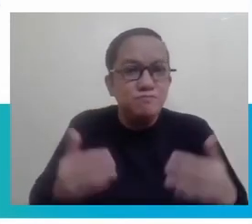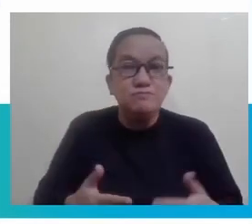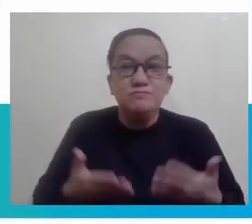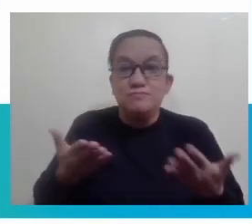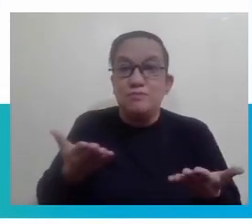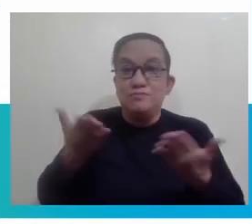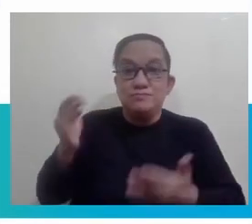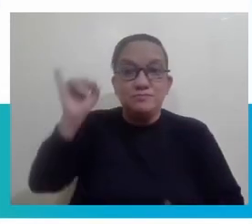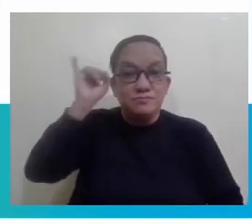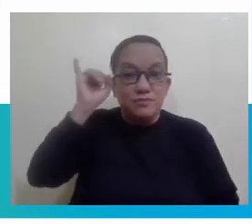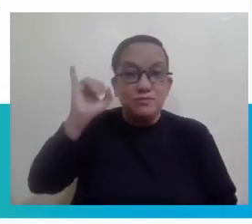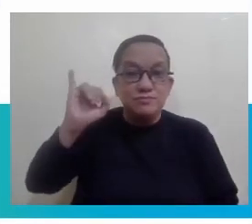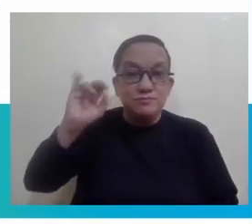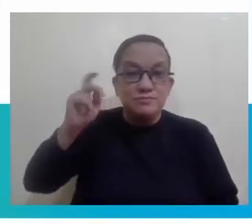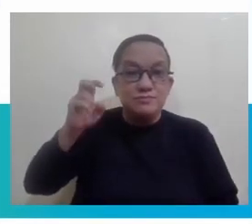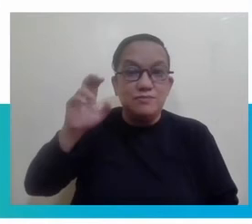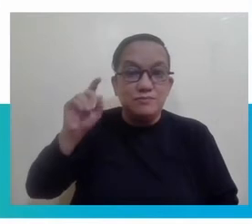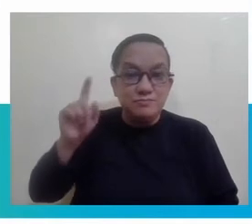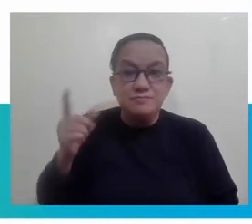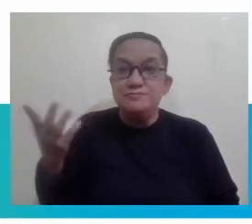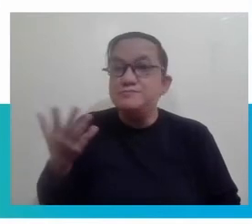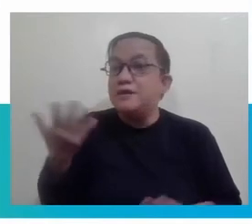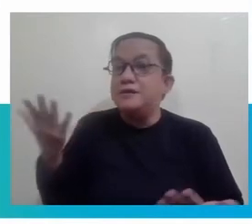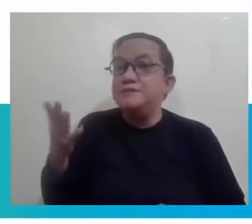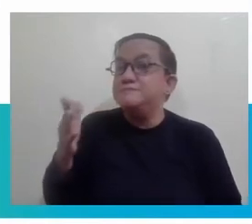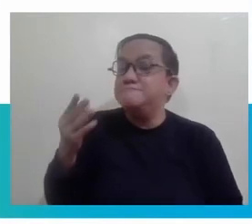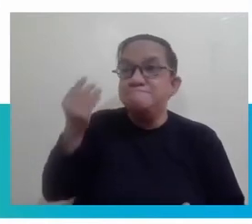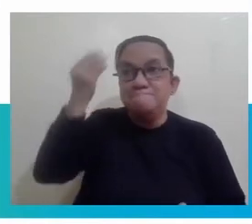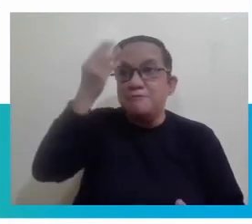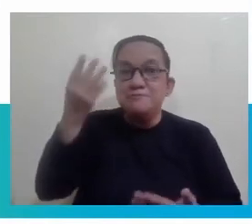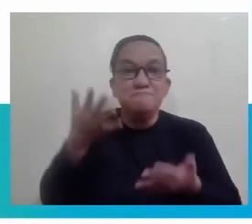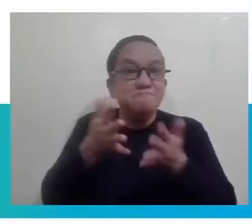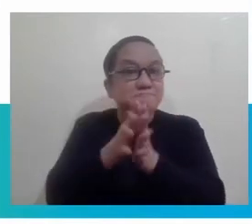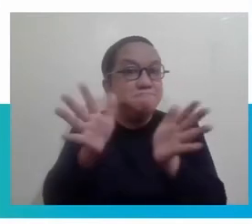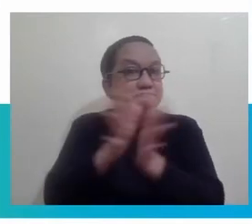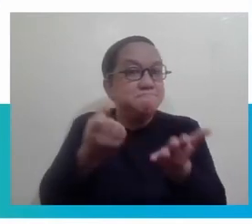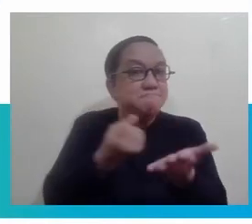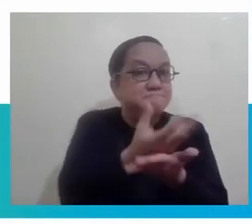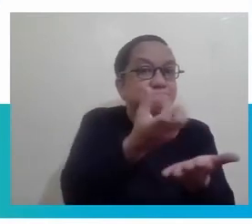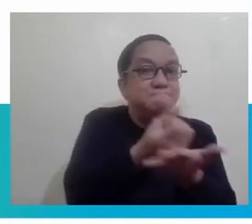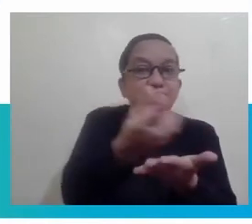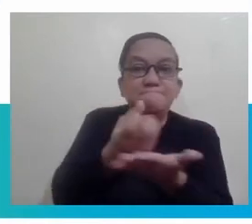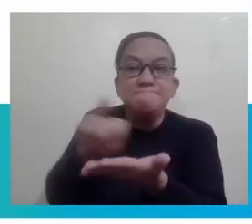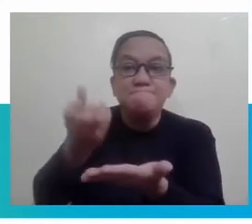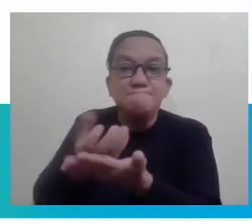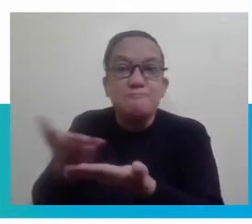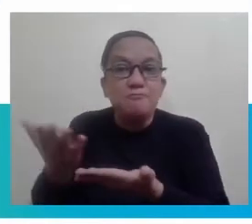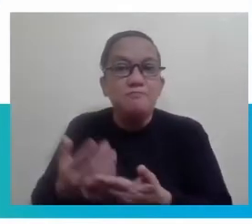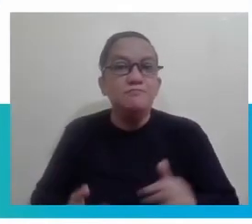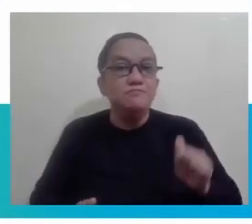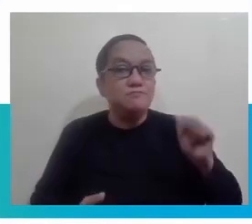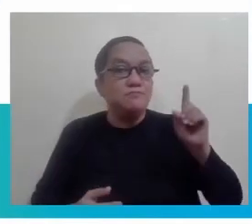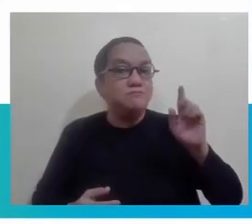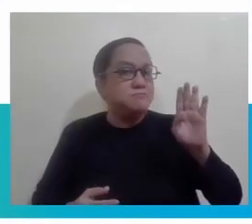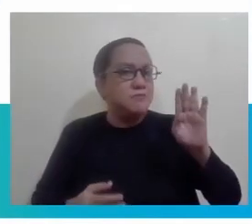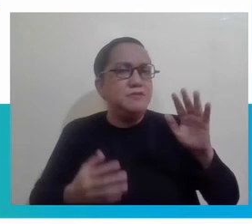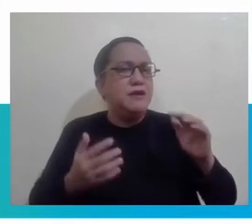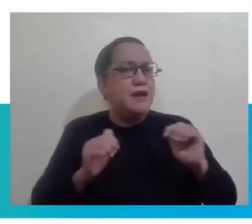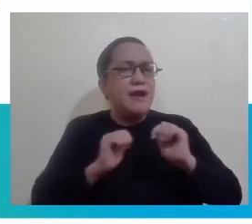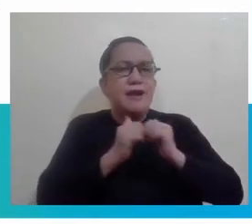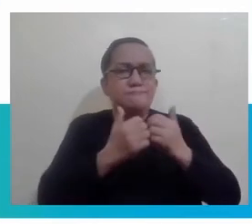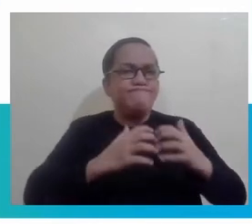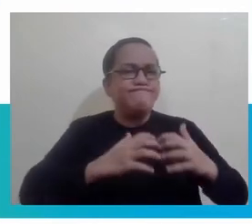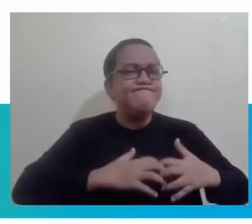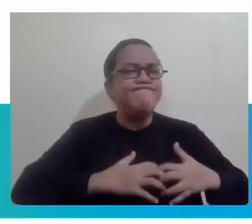ADB and EIB with CSOs can be strengthened to enhance the impact of your Healthy